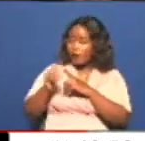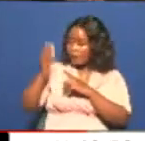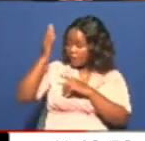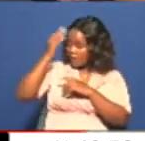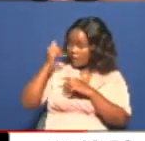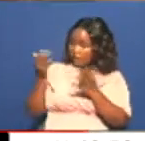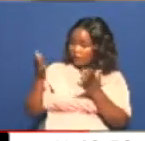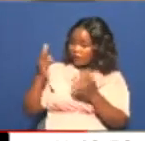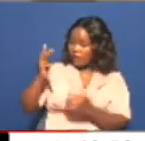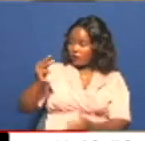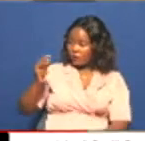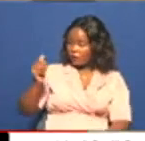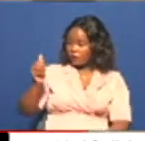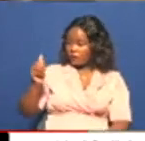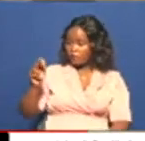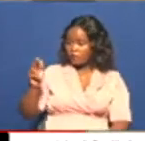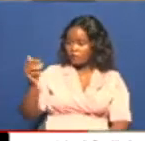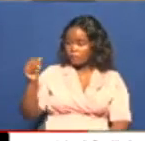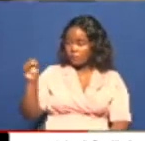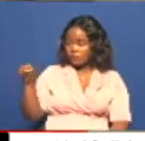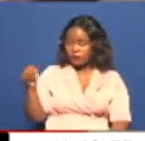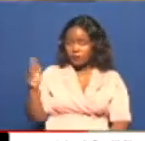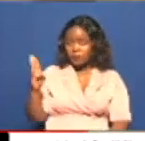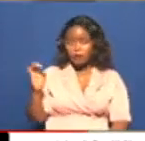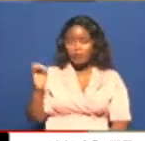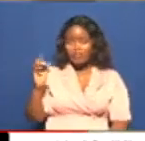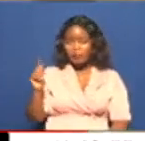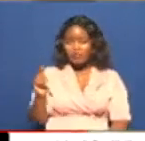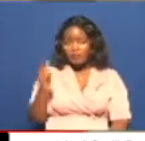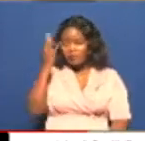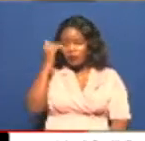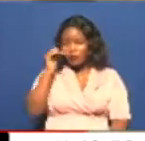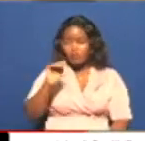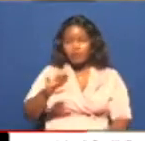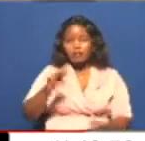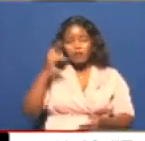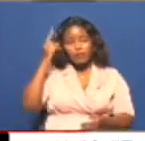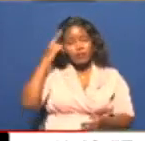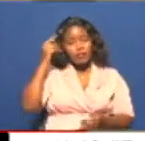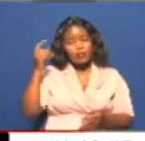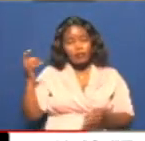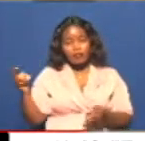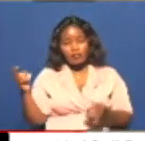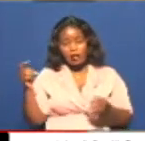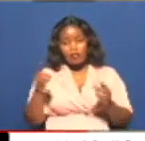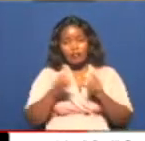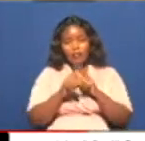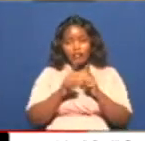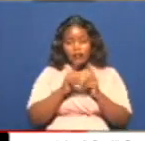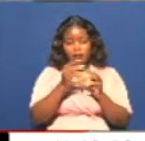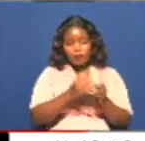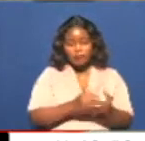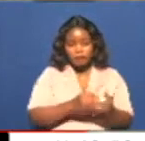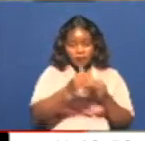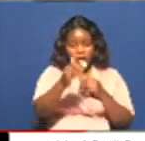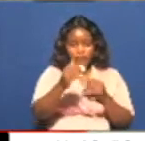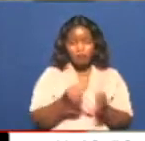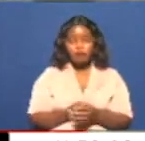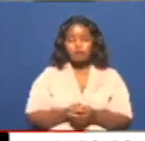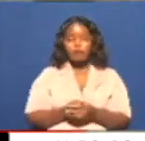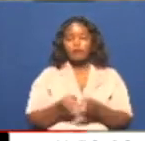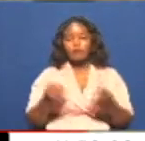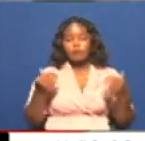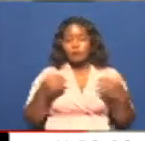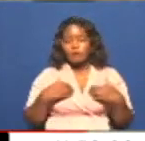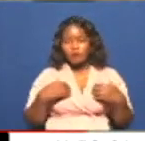What do I do with Malava? You know, because your dream is not as big as it is. But if we come to that place where political parties